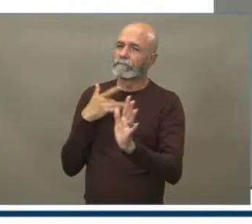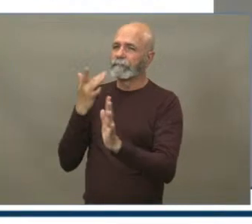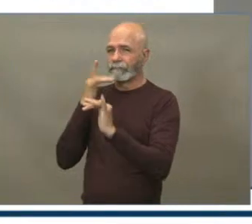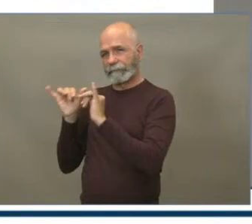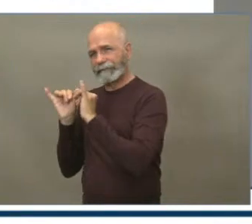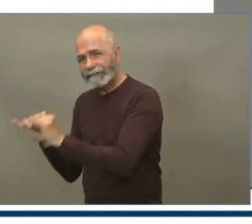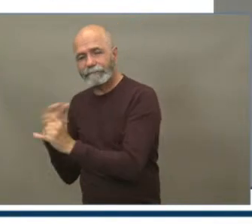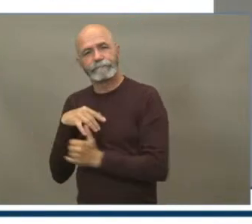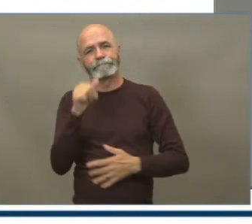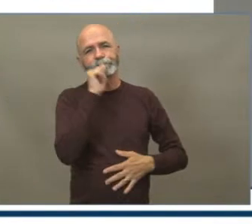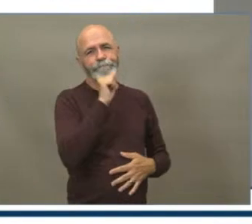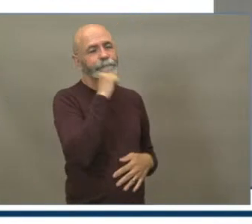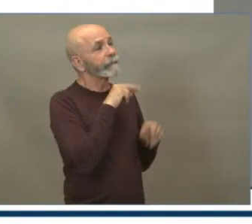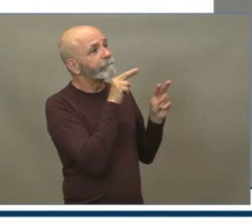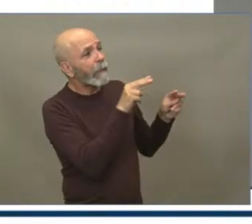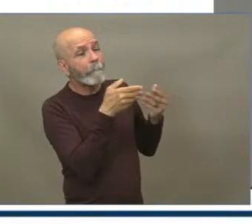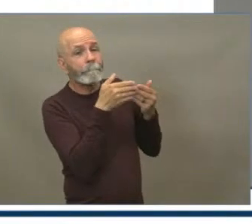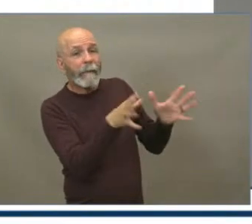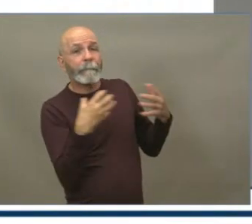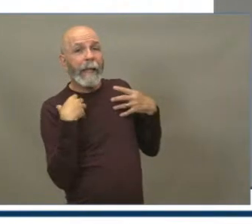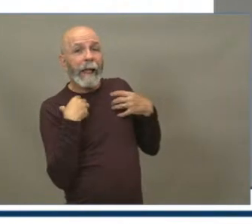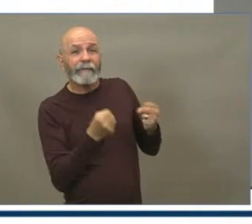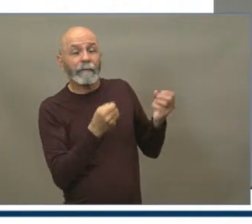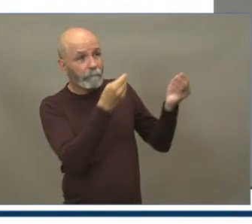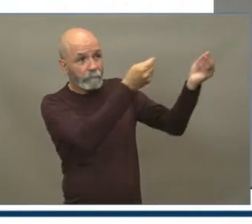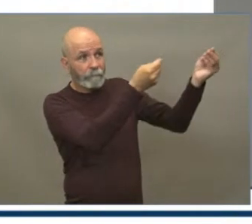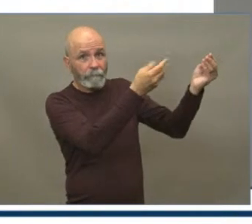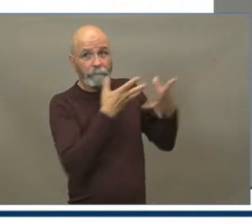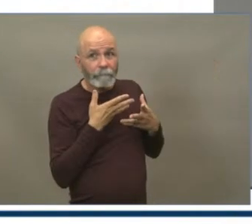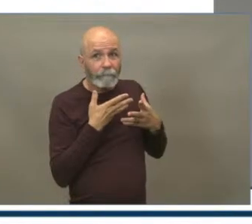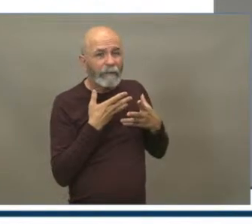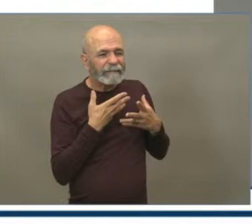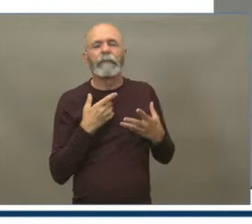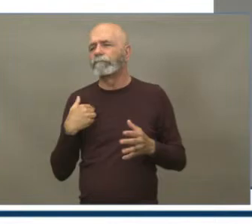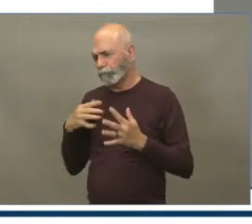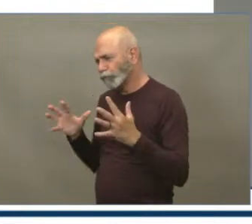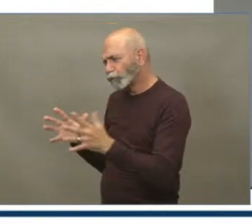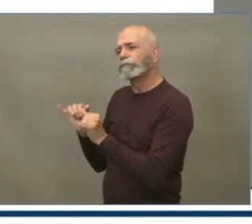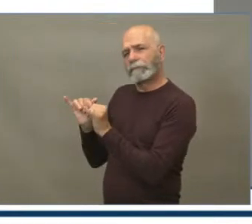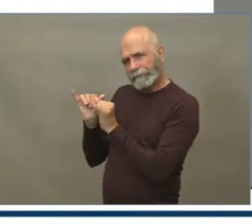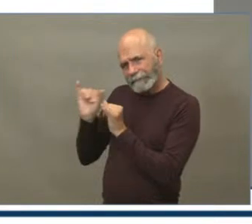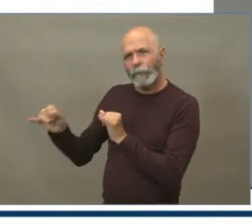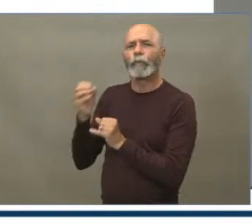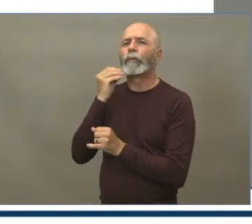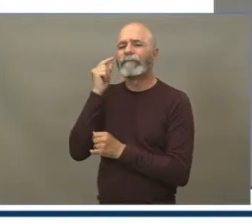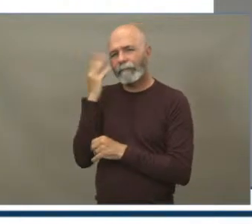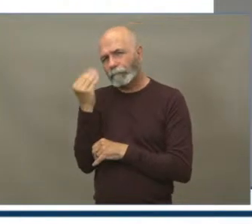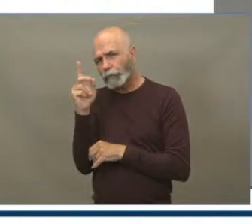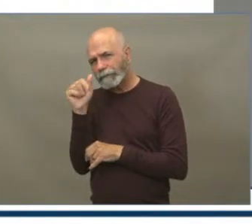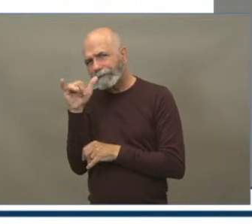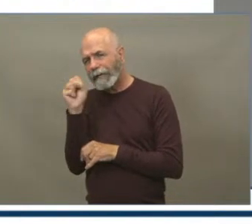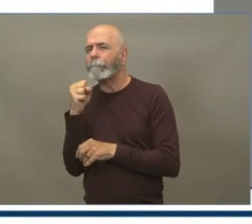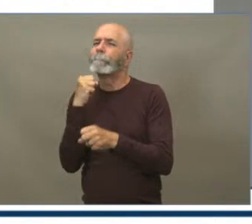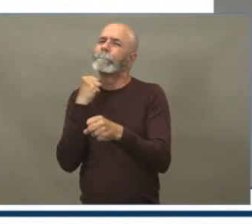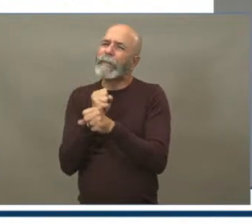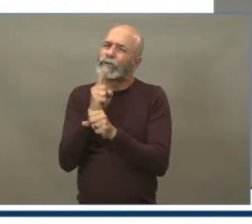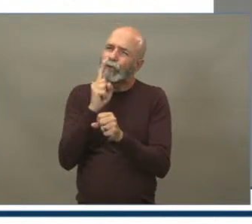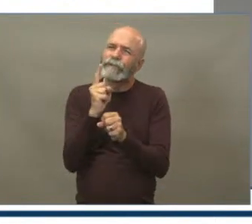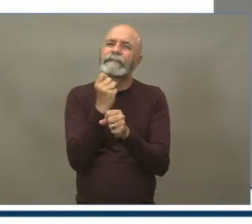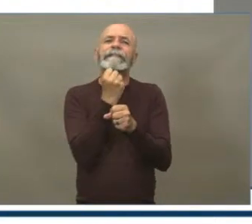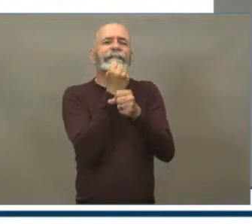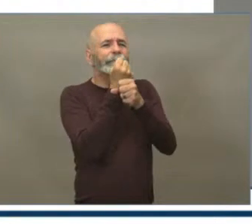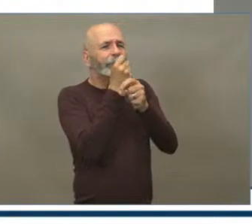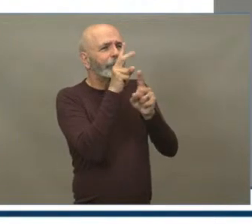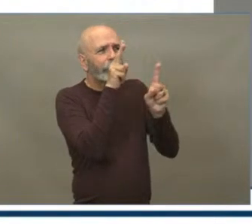health. But if you're in any of these situations, isolate right away and arrange a testing where possible. If you know you